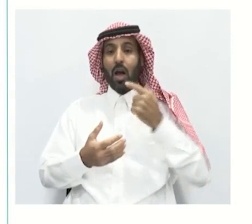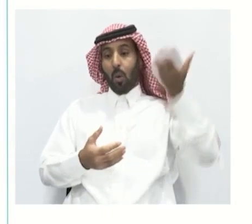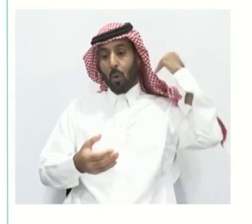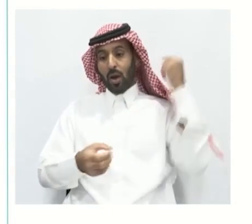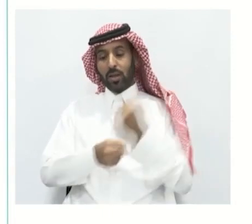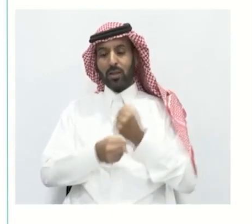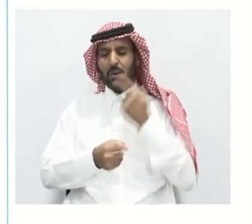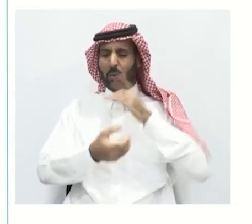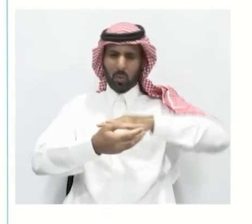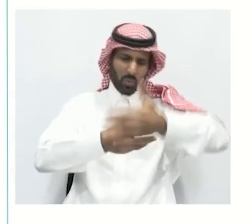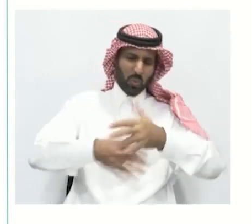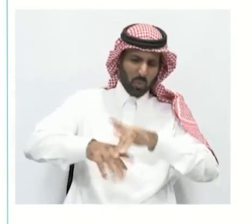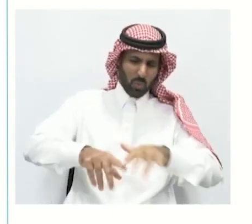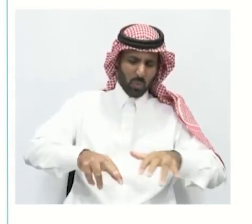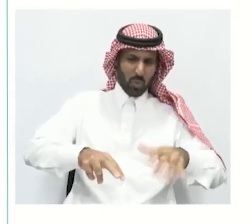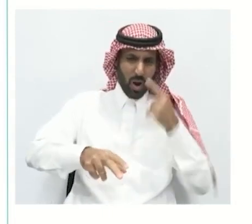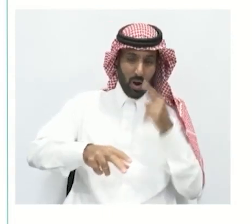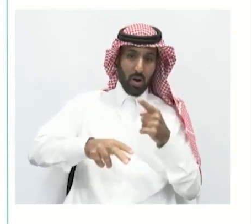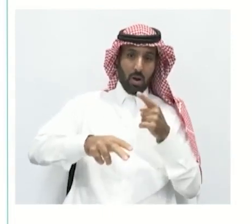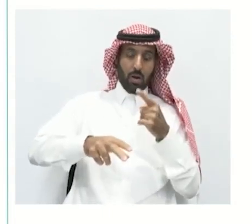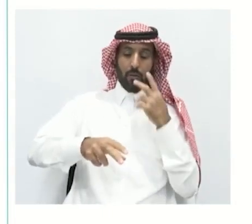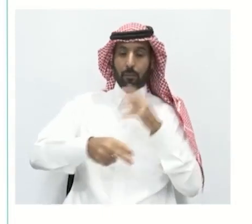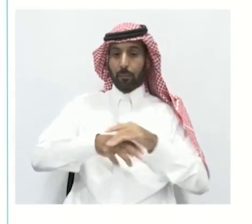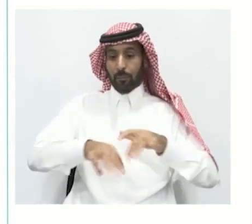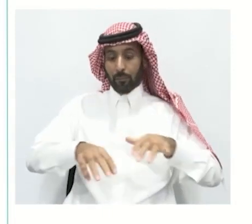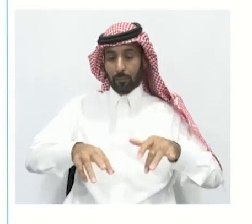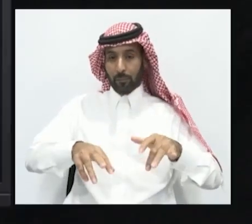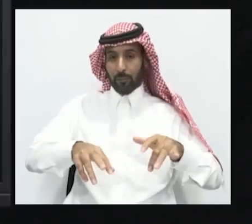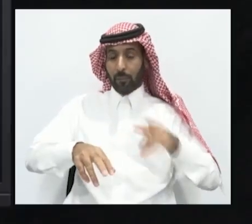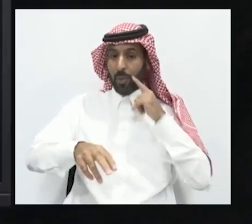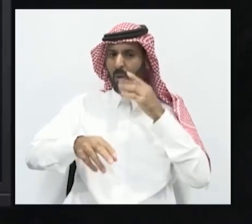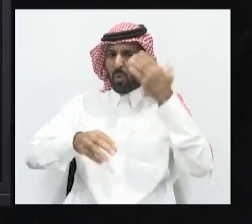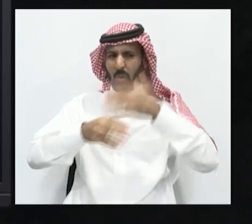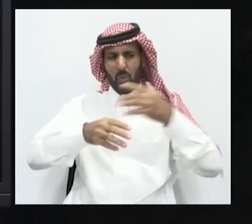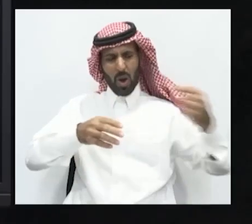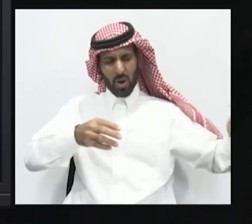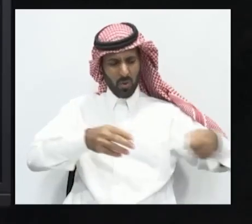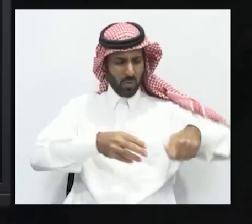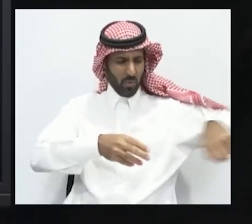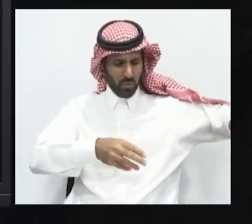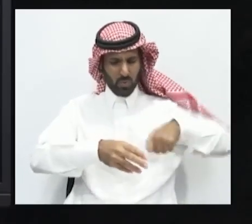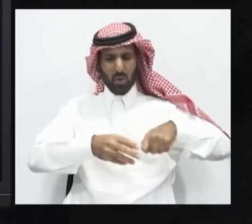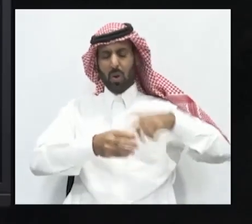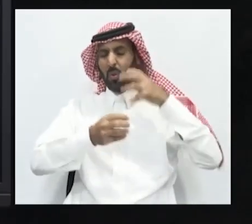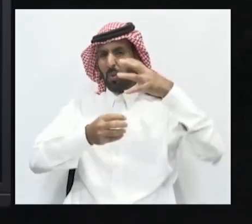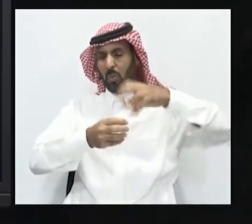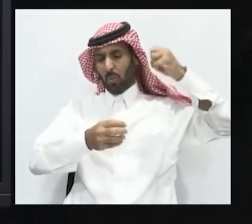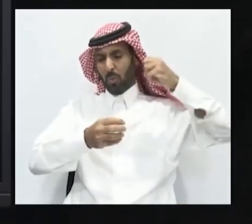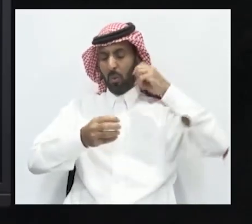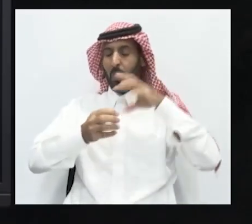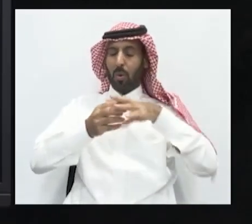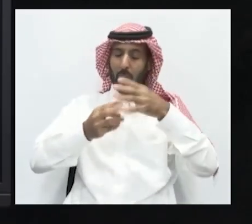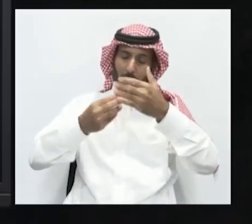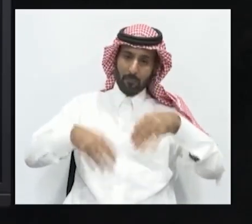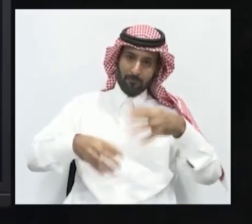working in my computer. This is the first action. I was working. And the power going out. This is the action that